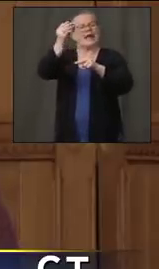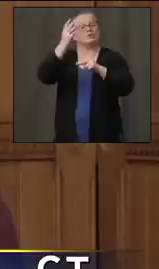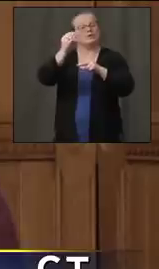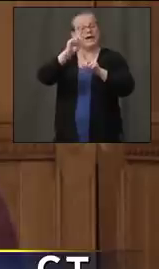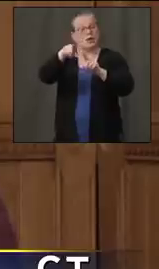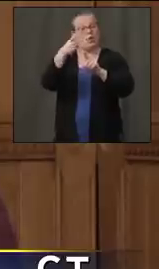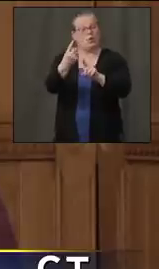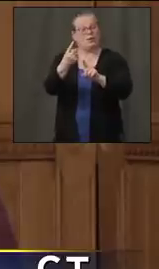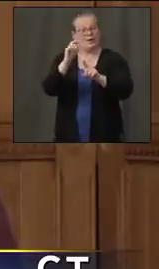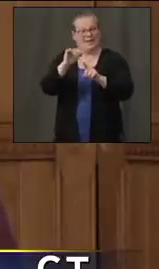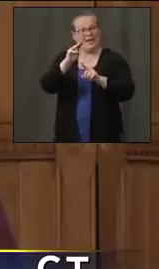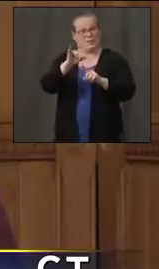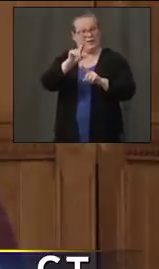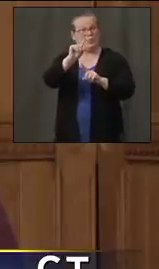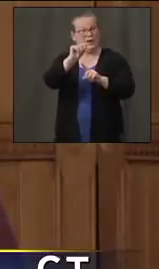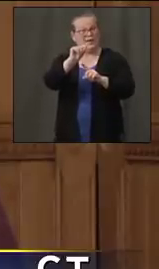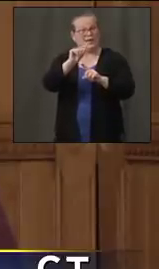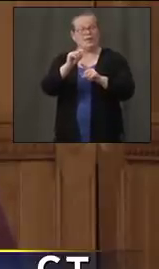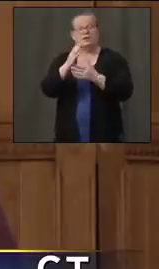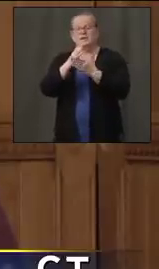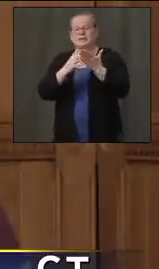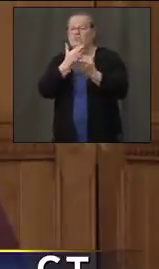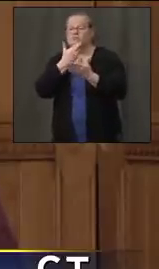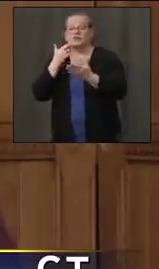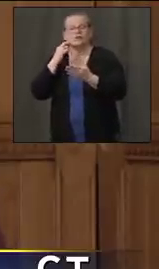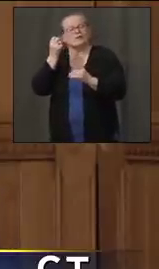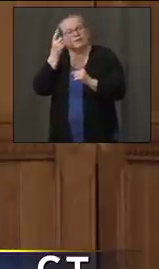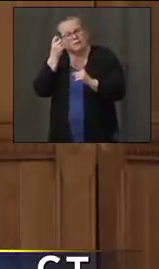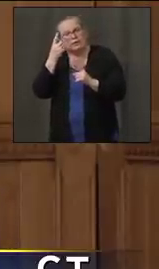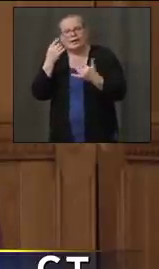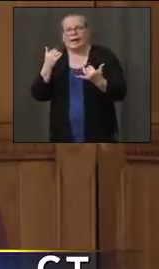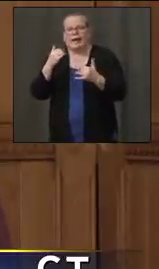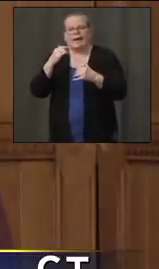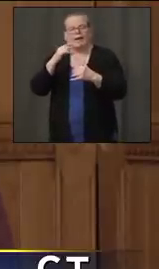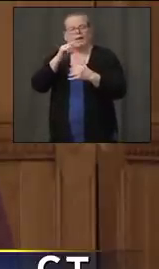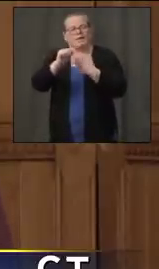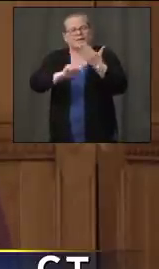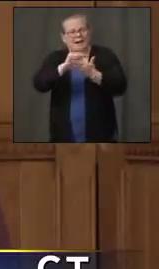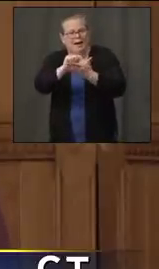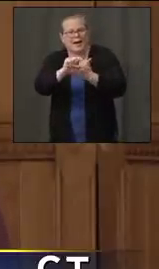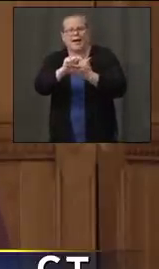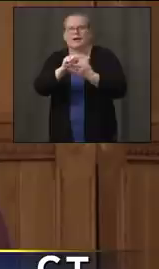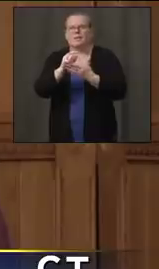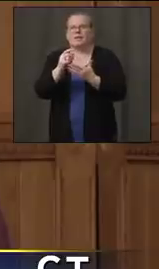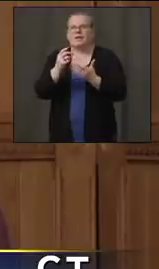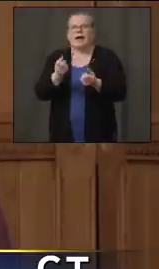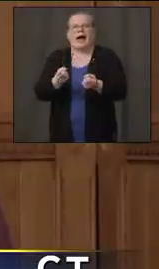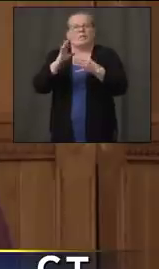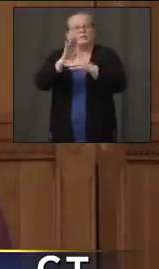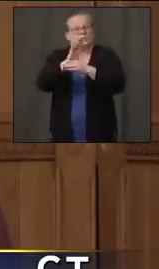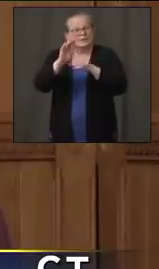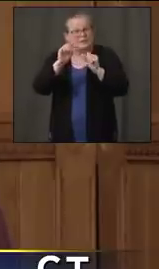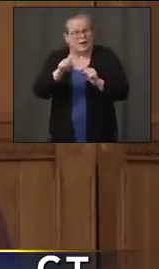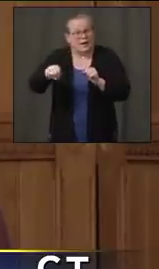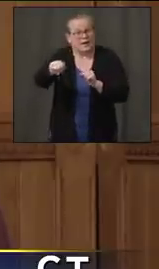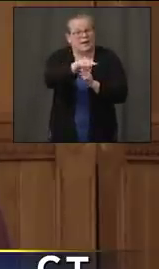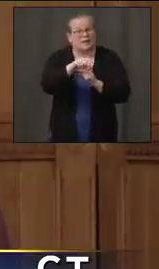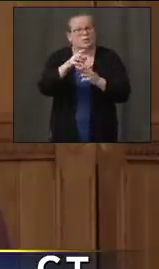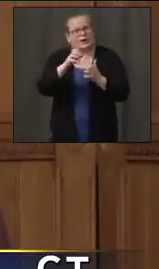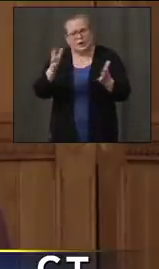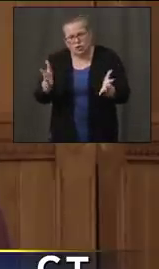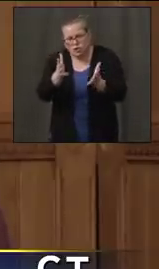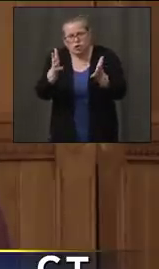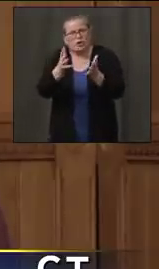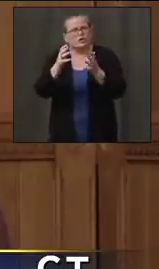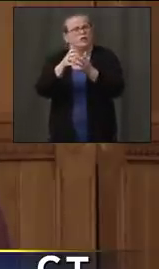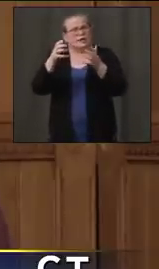areas. Restaurants, understanding where we are in the season, how much incremental business they can do. We want to encourage them to do as much incremental